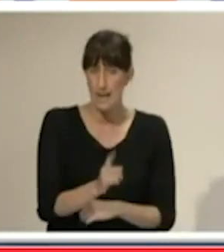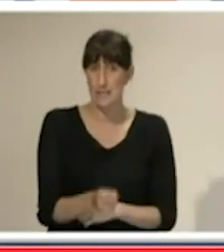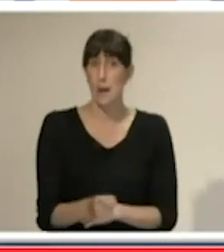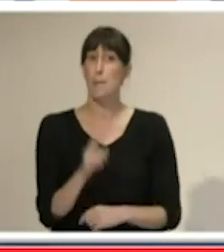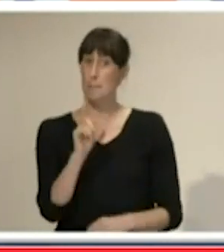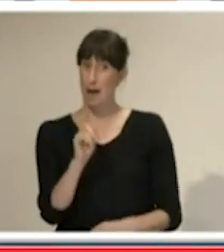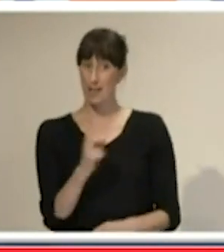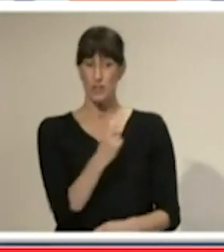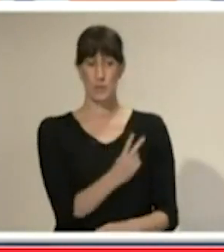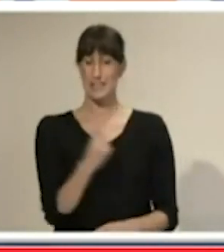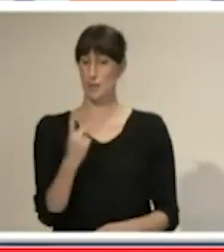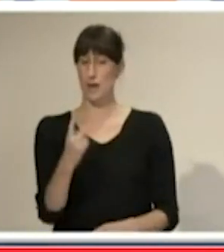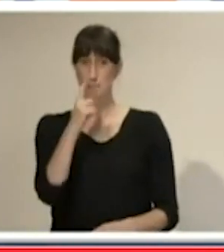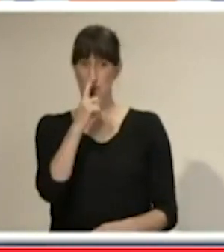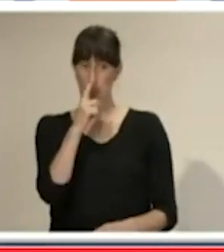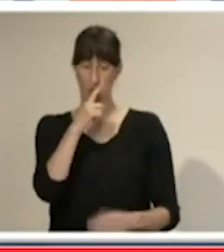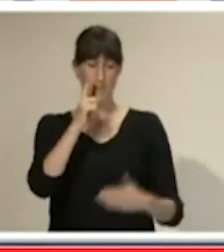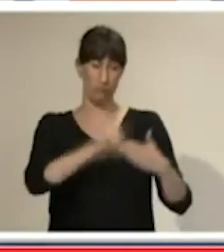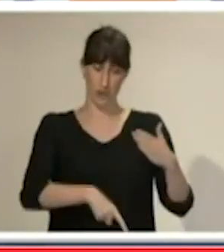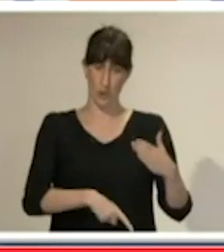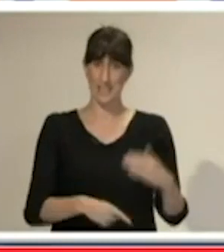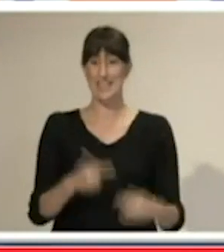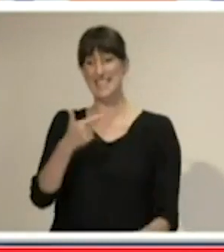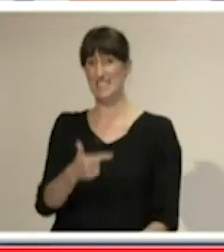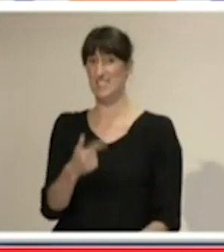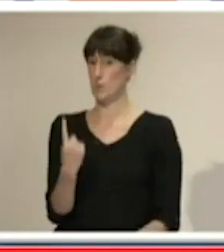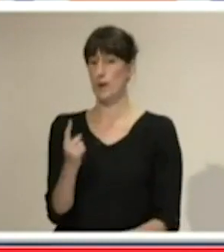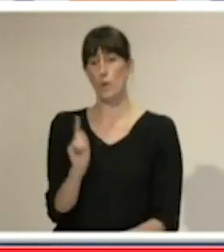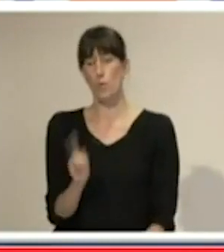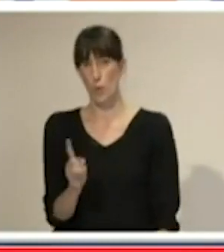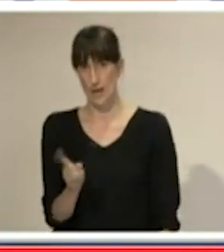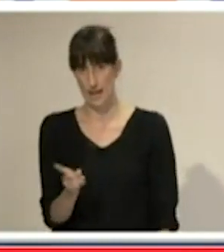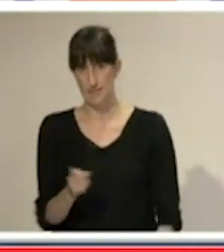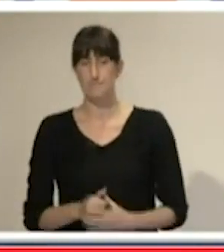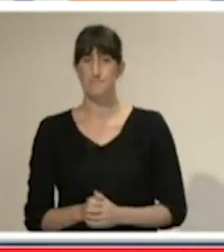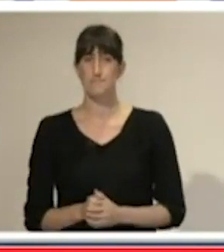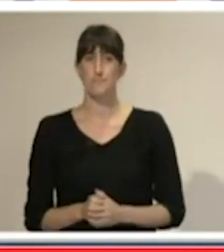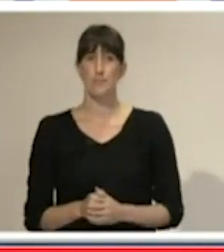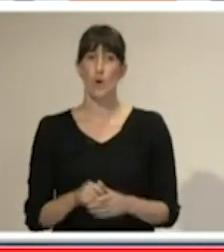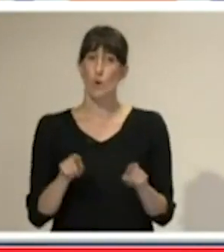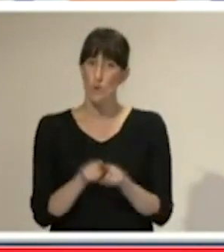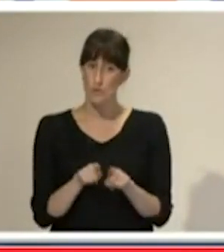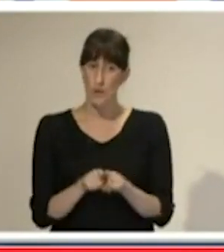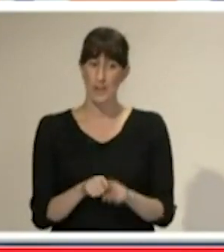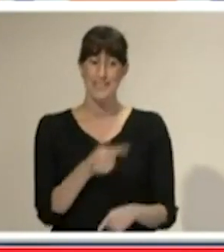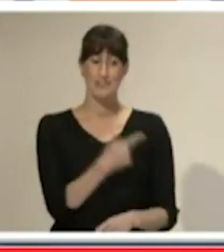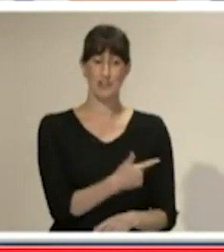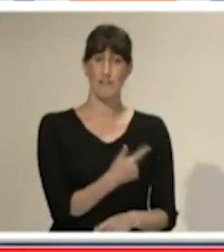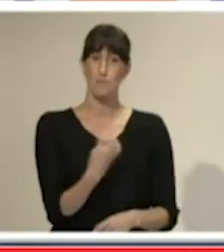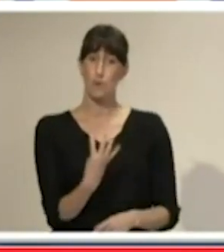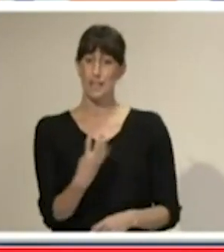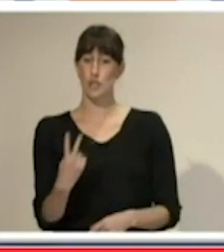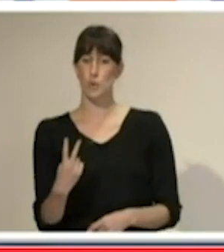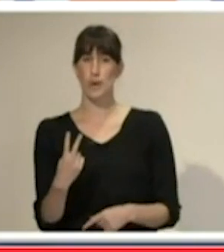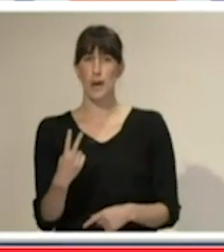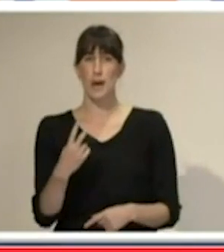been prosecuted and 71 warnings issued. In addition, 742 complaints of